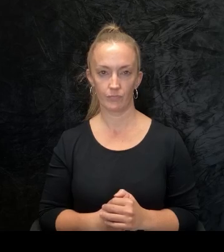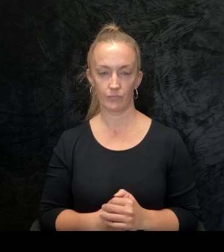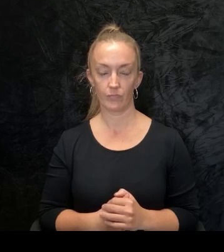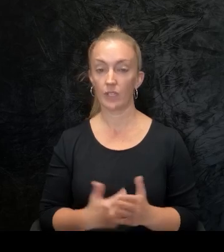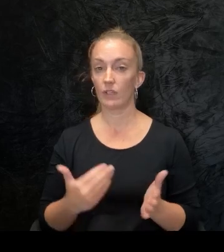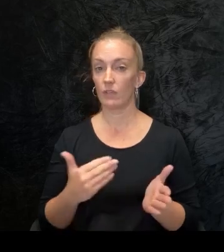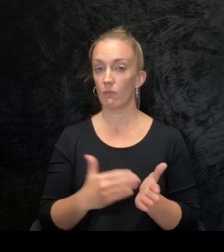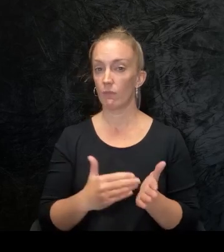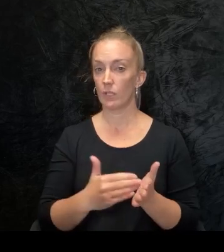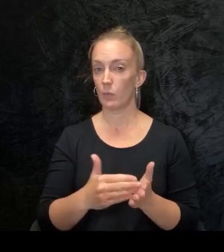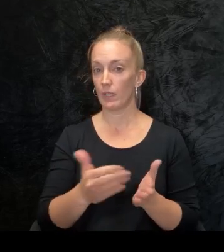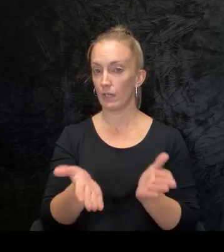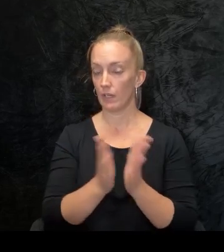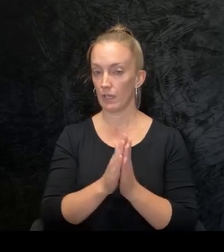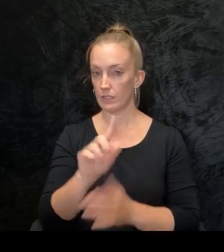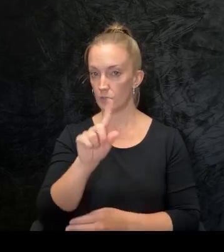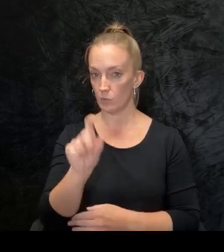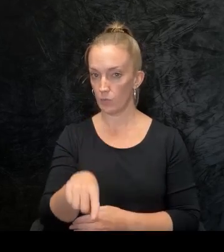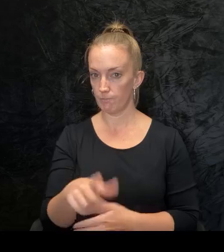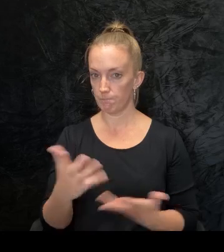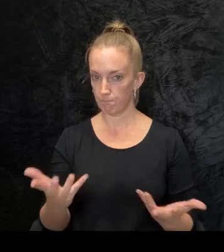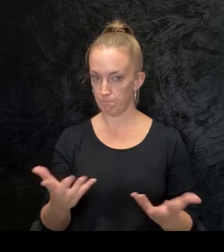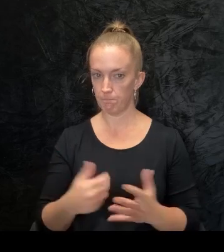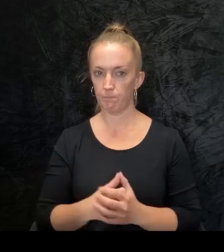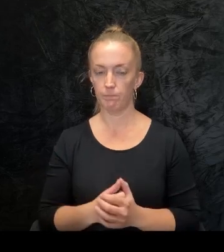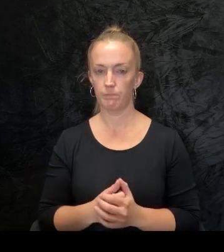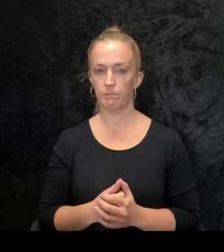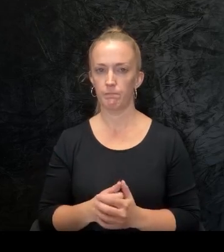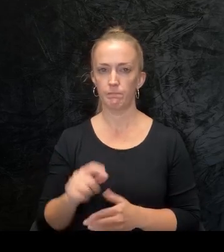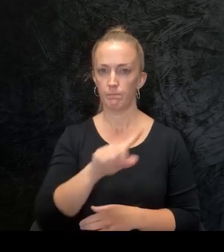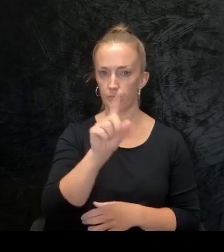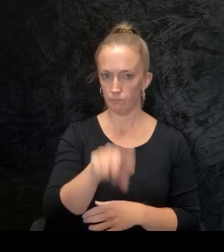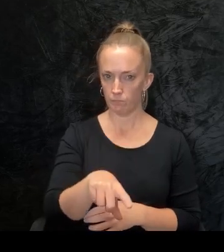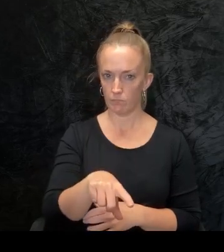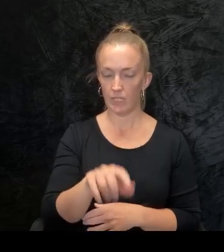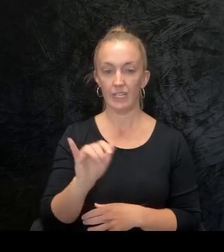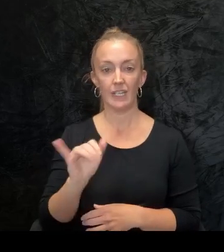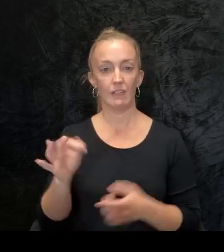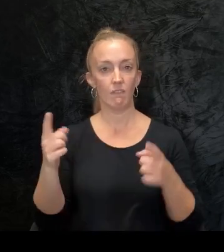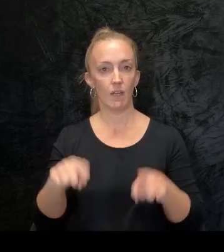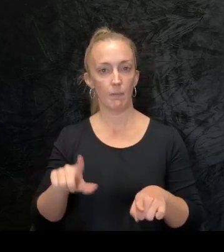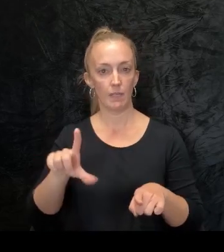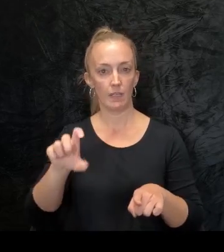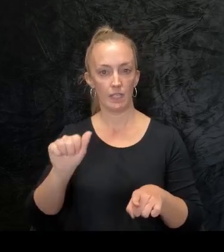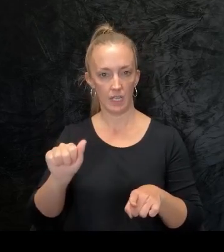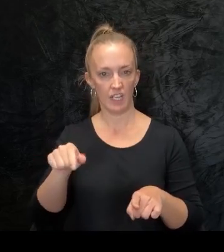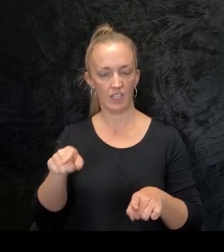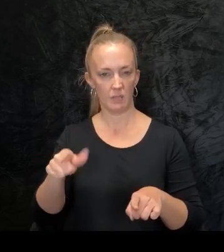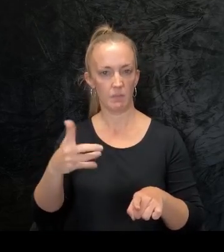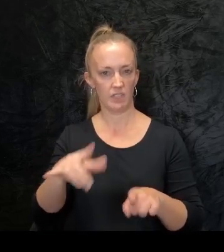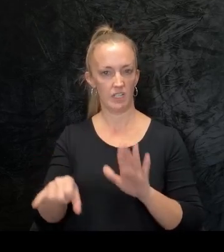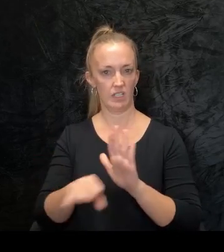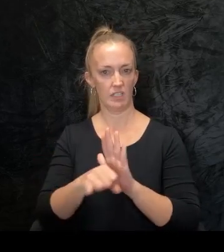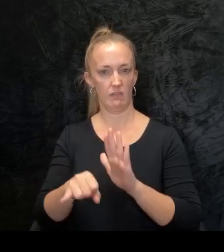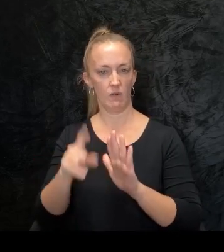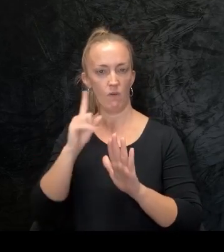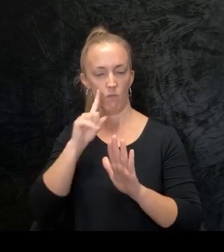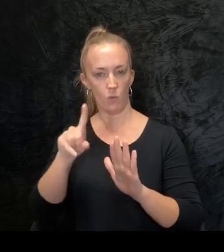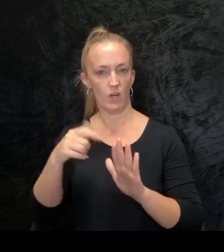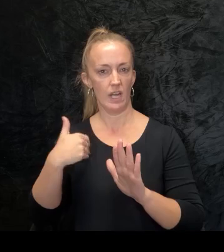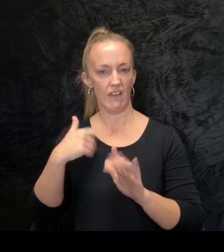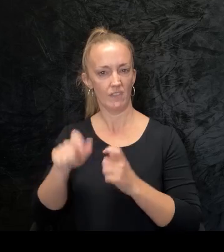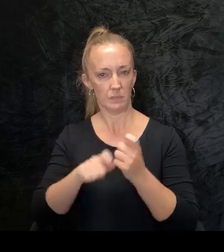Frequently asked question. Question. If an LEA is identified for having